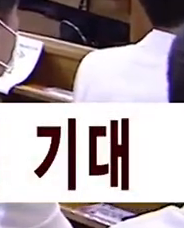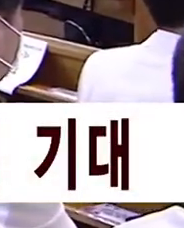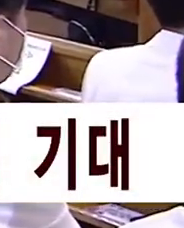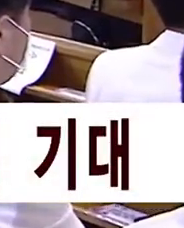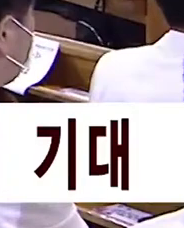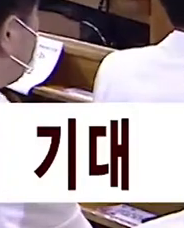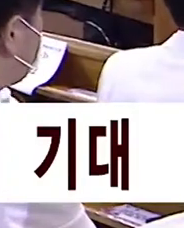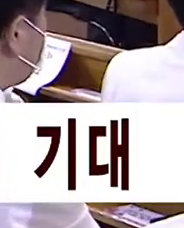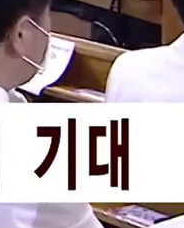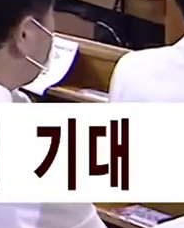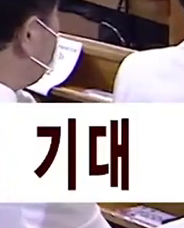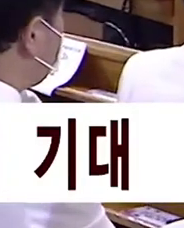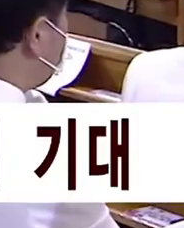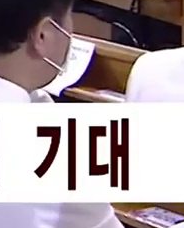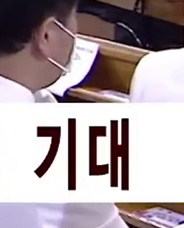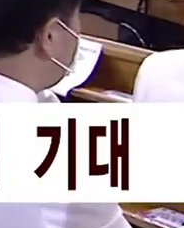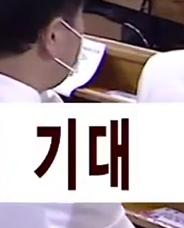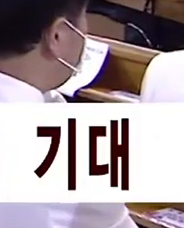foreign